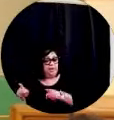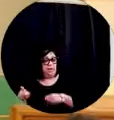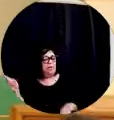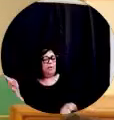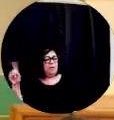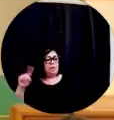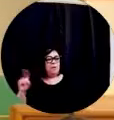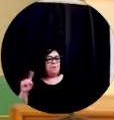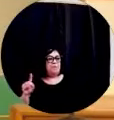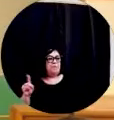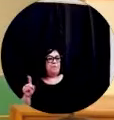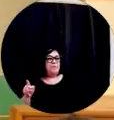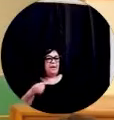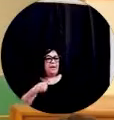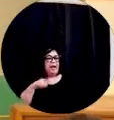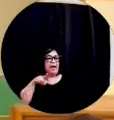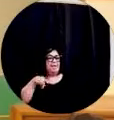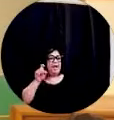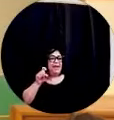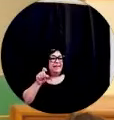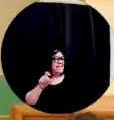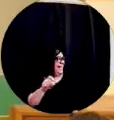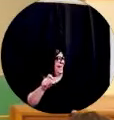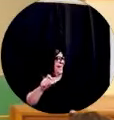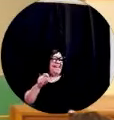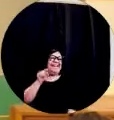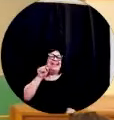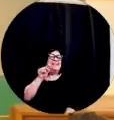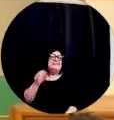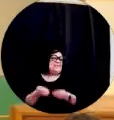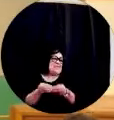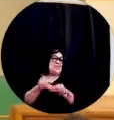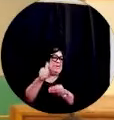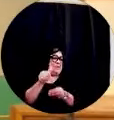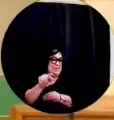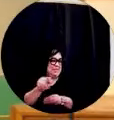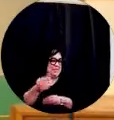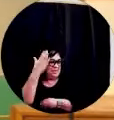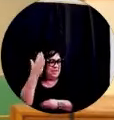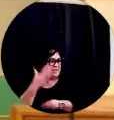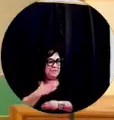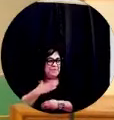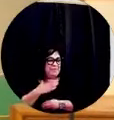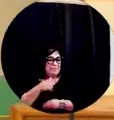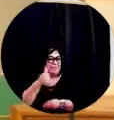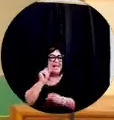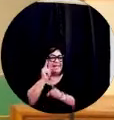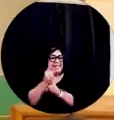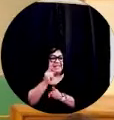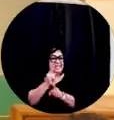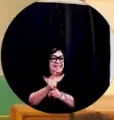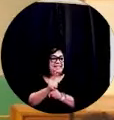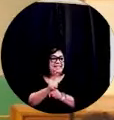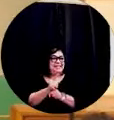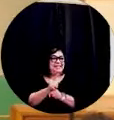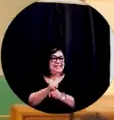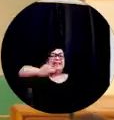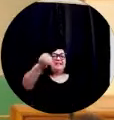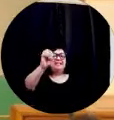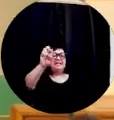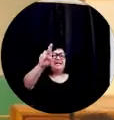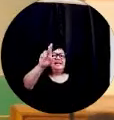Jerry. I call her Jural. My big sister Mary. I don't know where she went. There she is. I